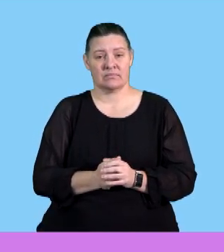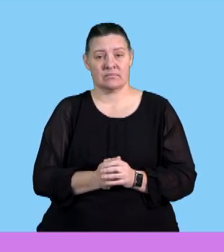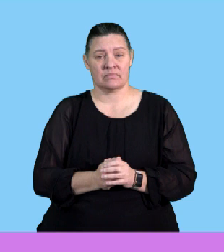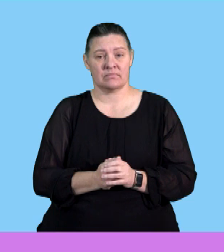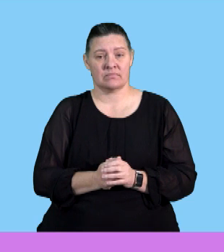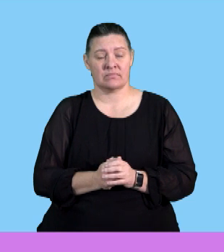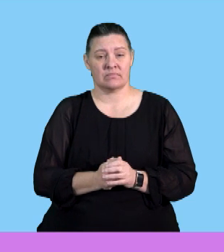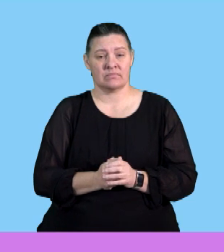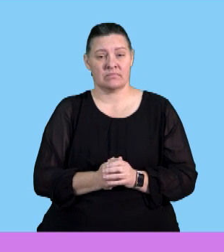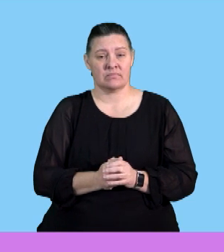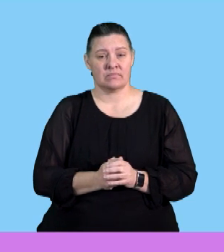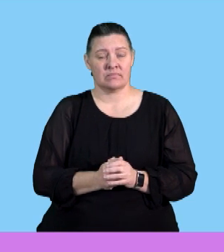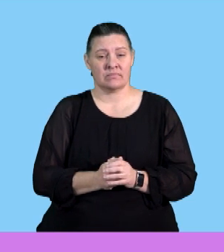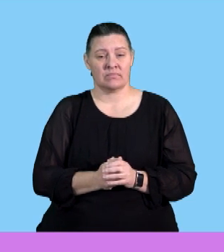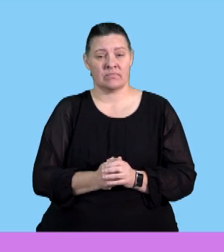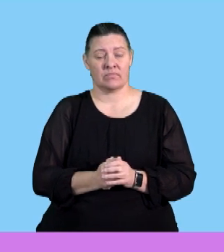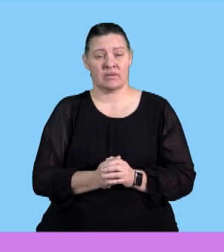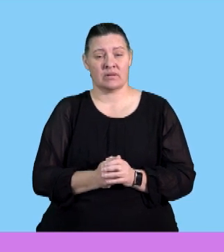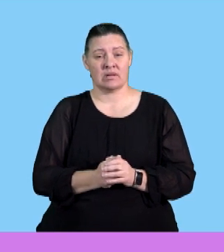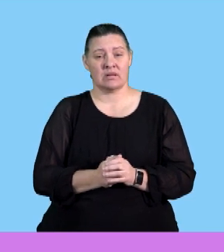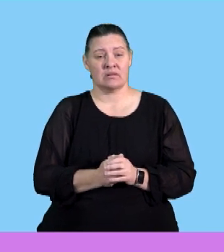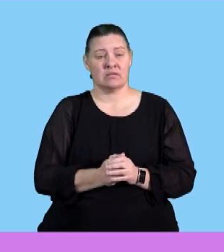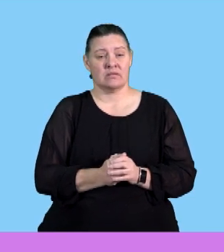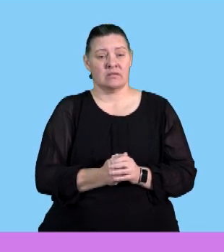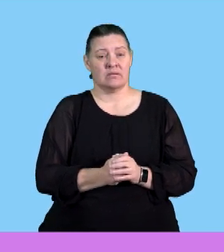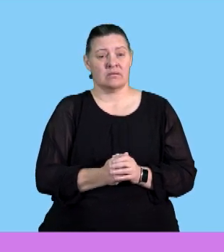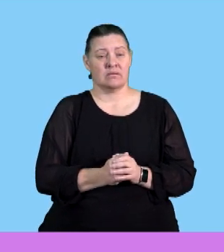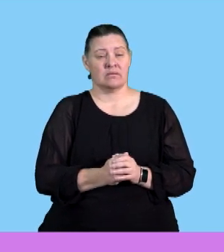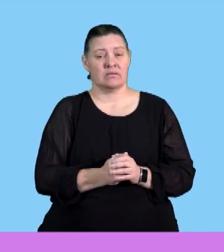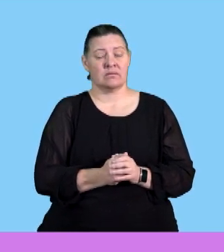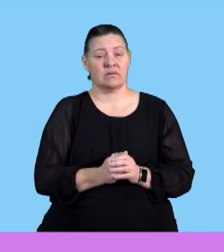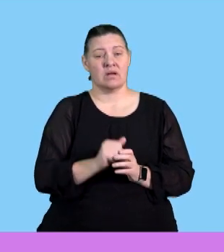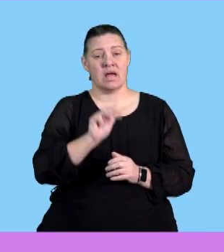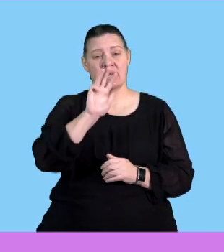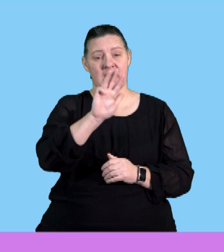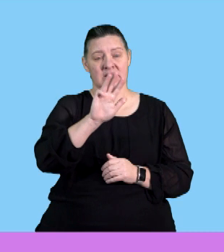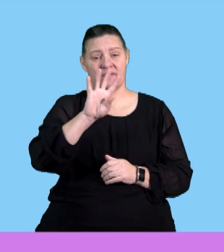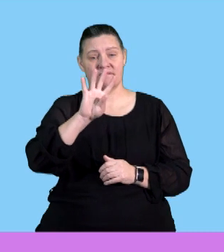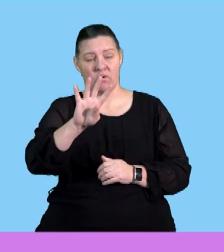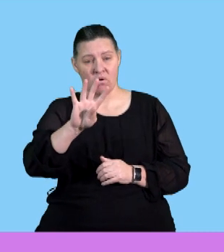94